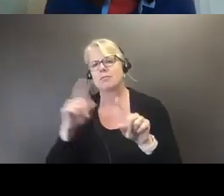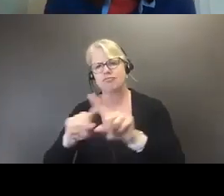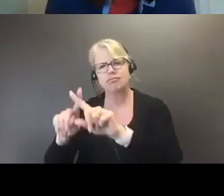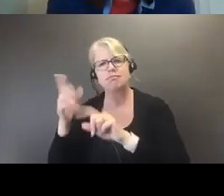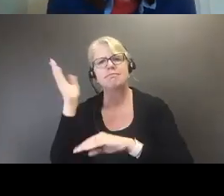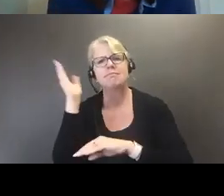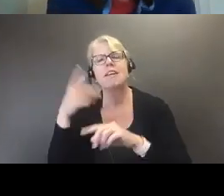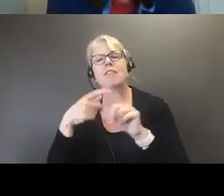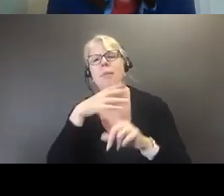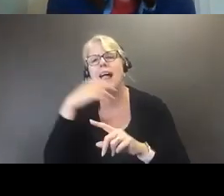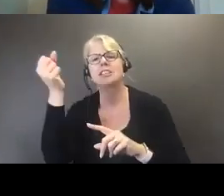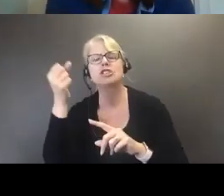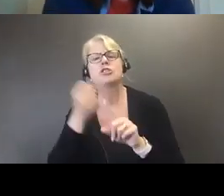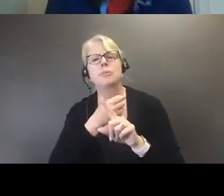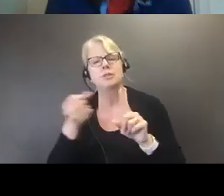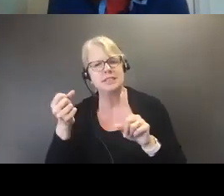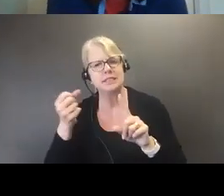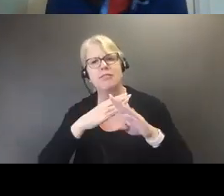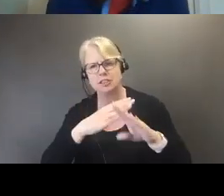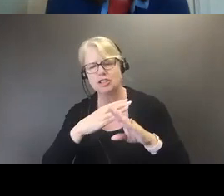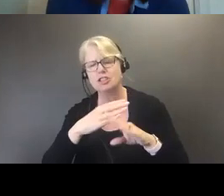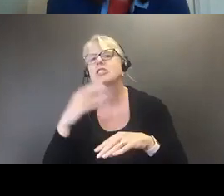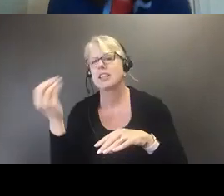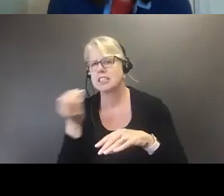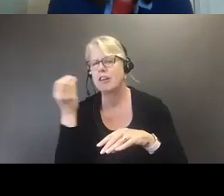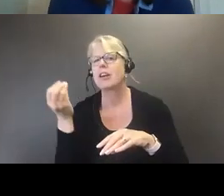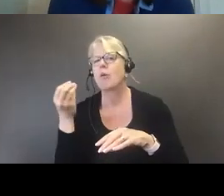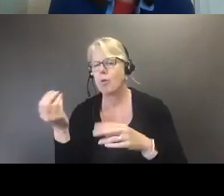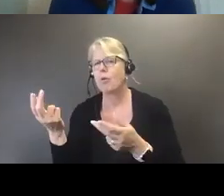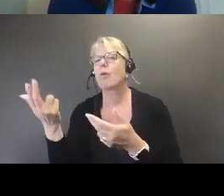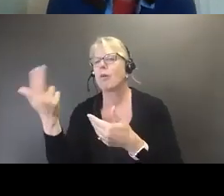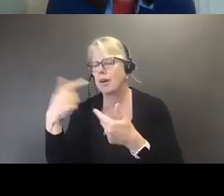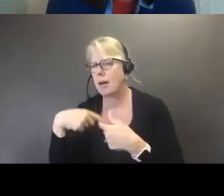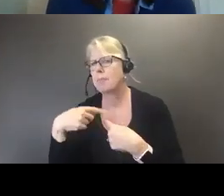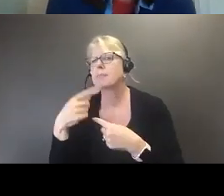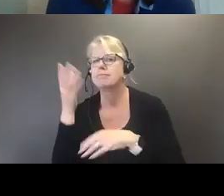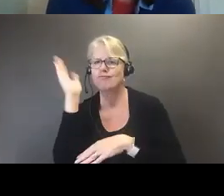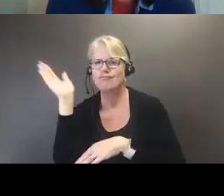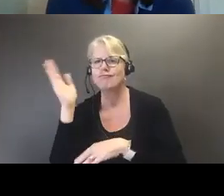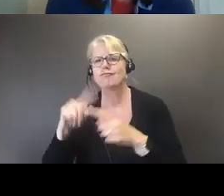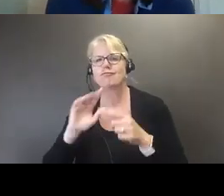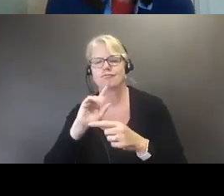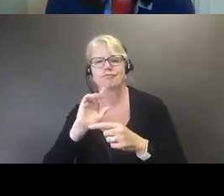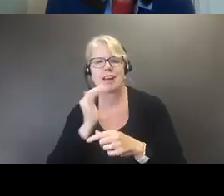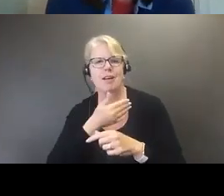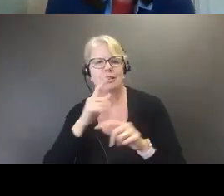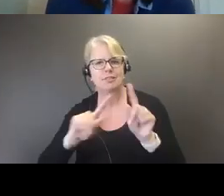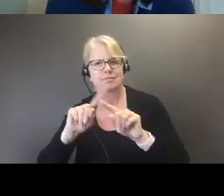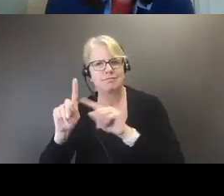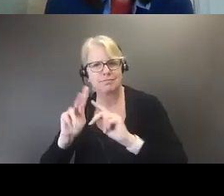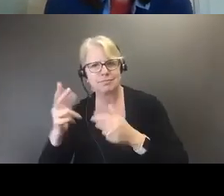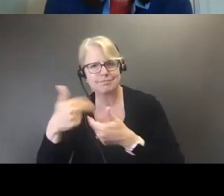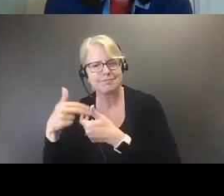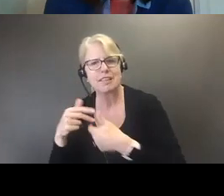Elder Abuse Prevention Ontario as well come in and talk to our participants. So this is a really, really great way to